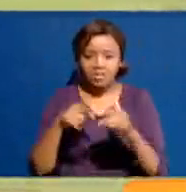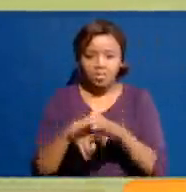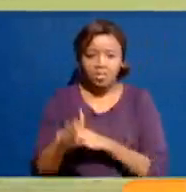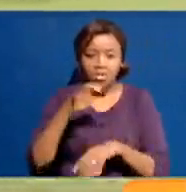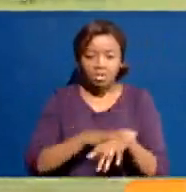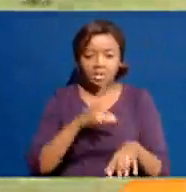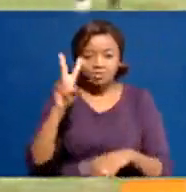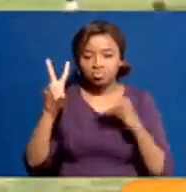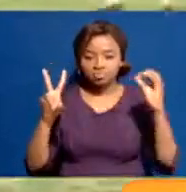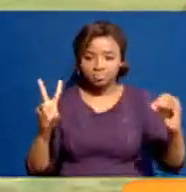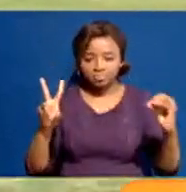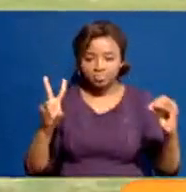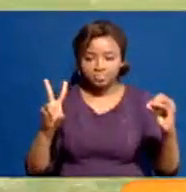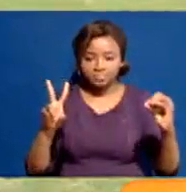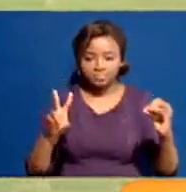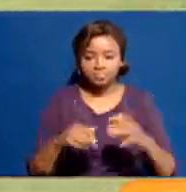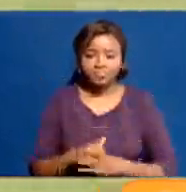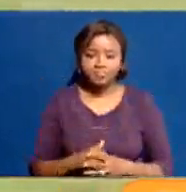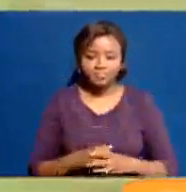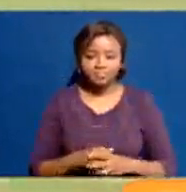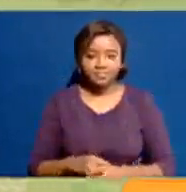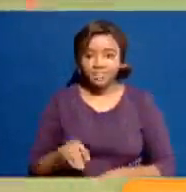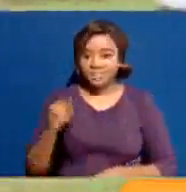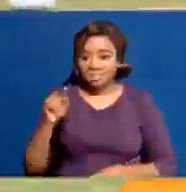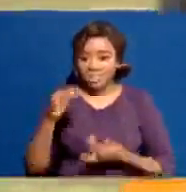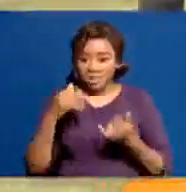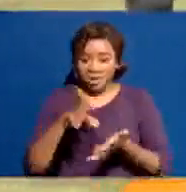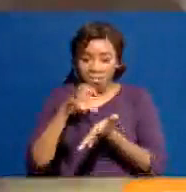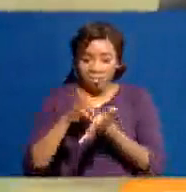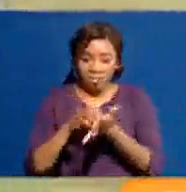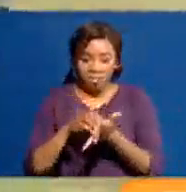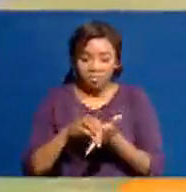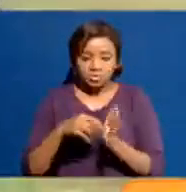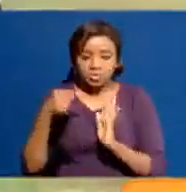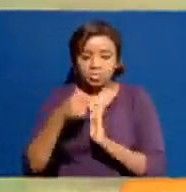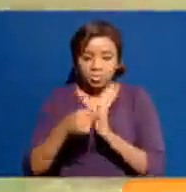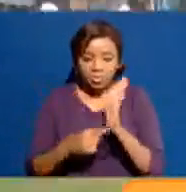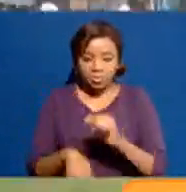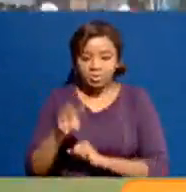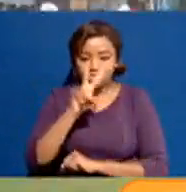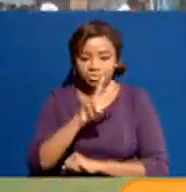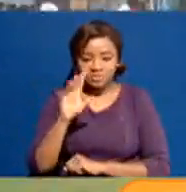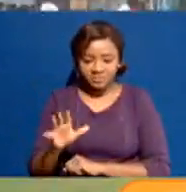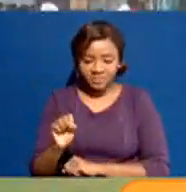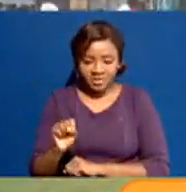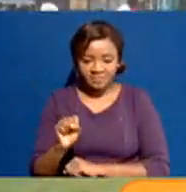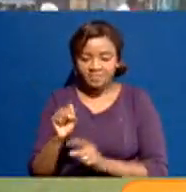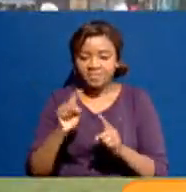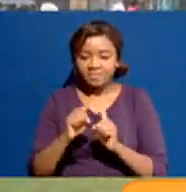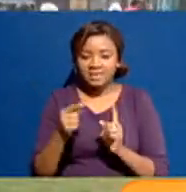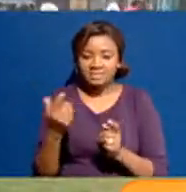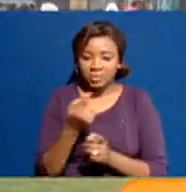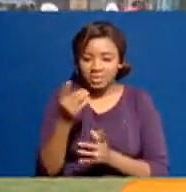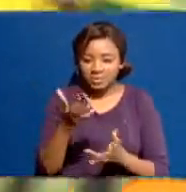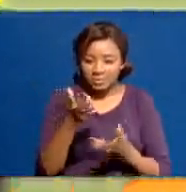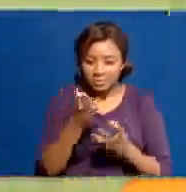over relegation-threatened Silibwet. Darajani are on 25 points from 15 matches, only 10 points off